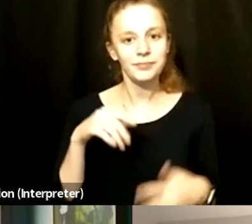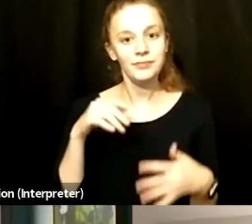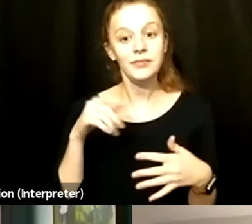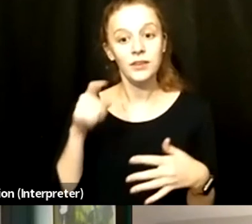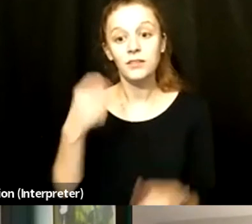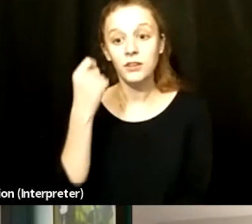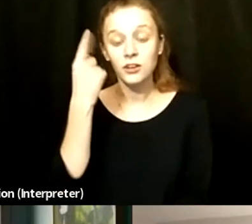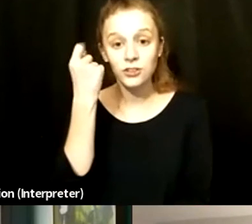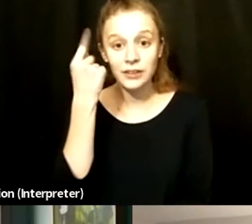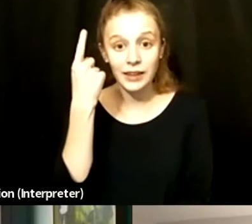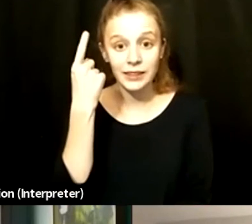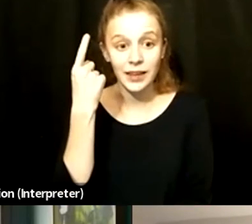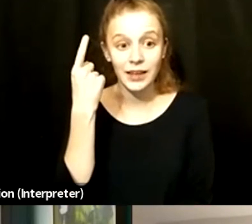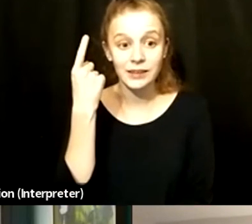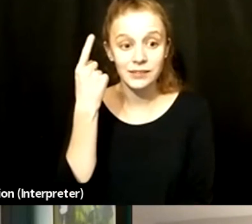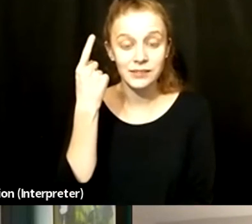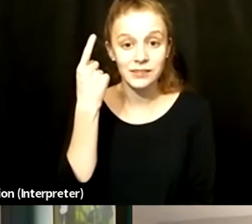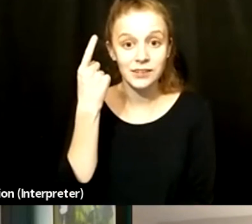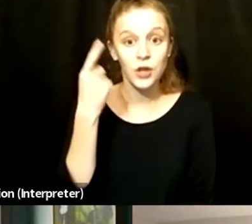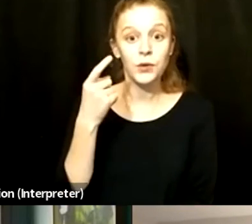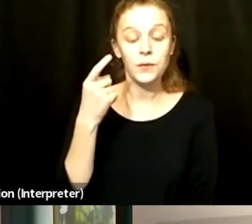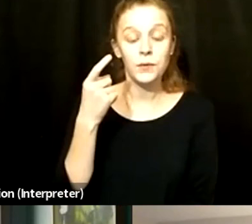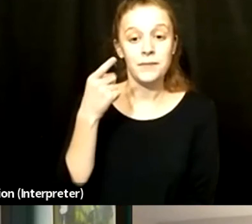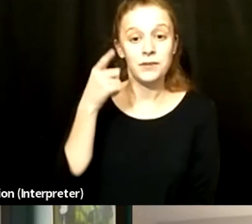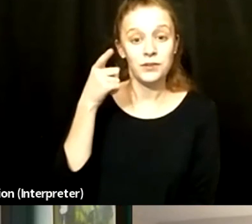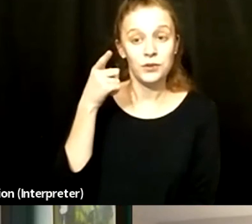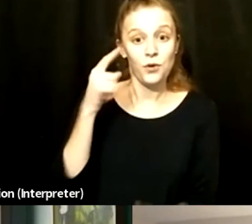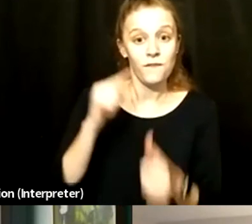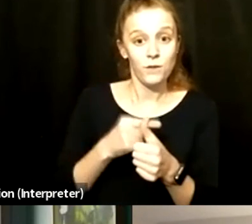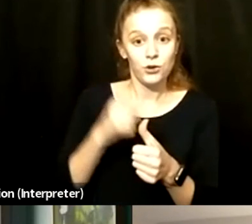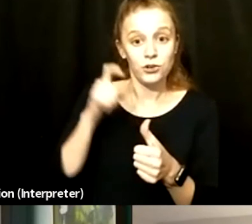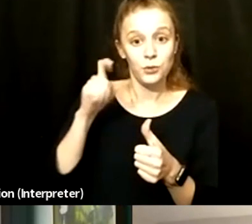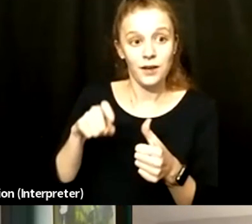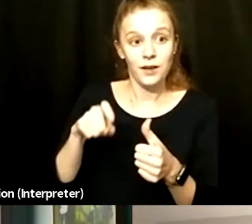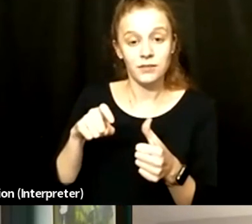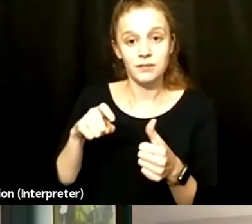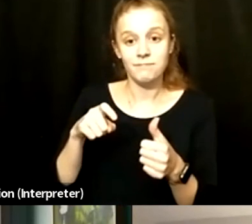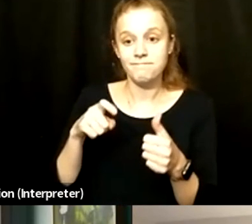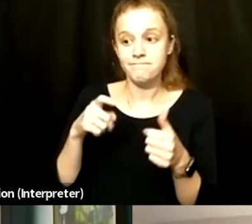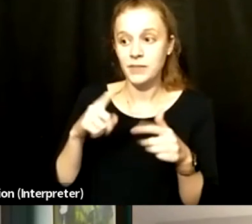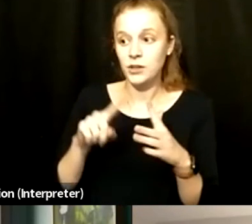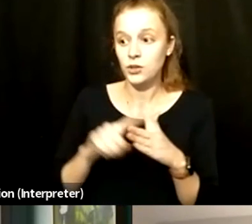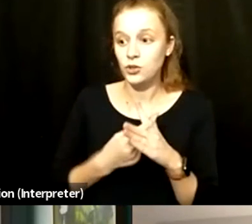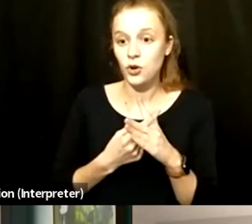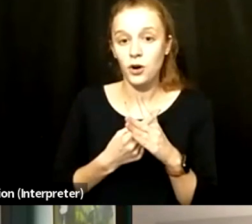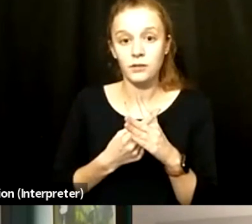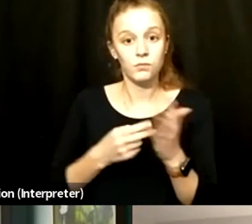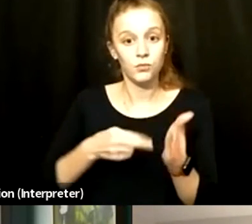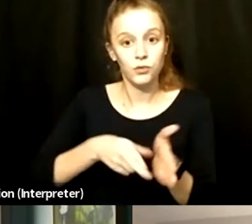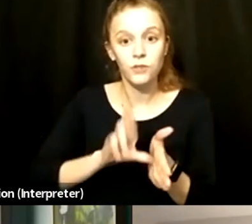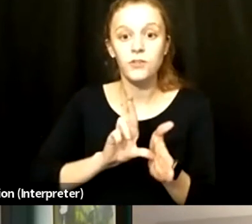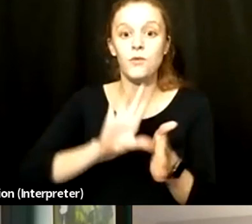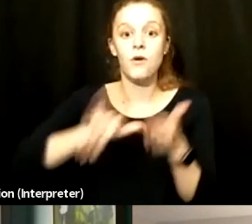to start going through all of their policies, because almost every